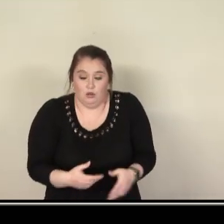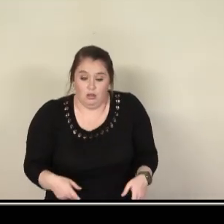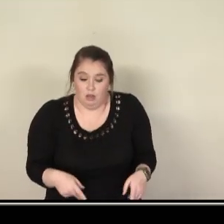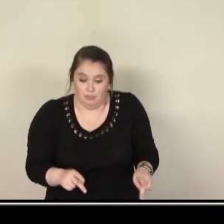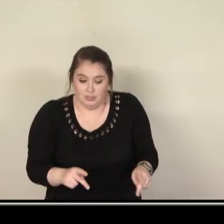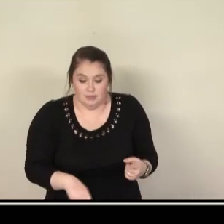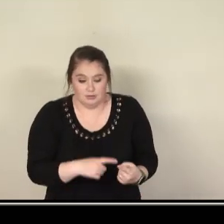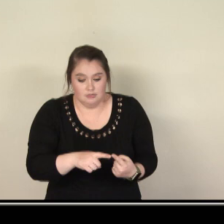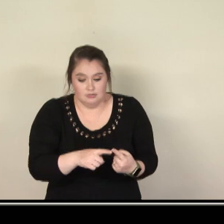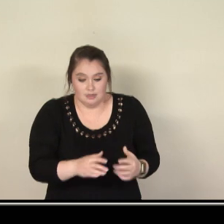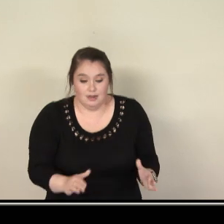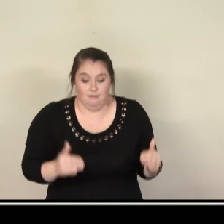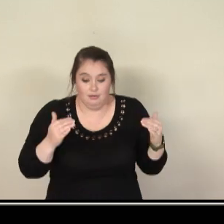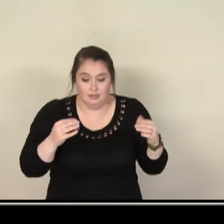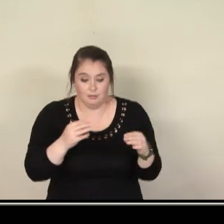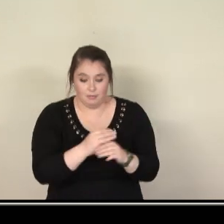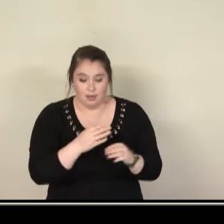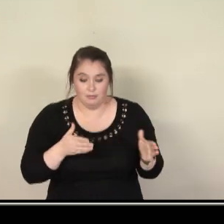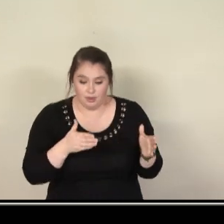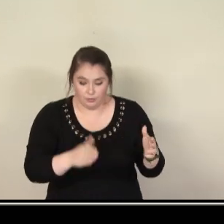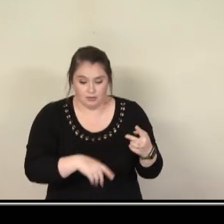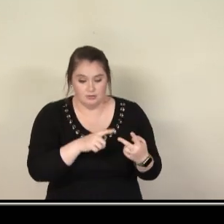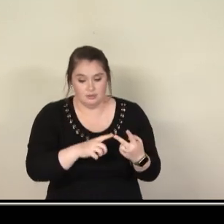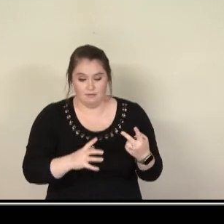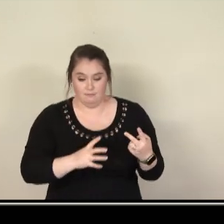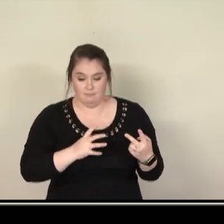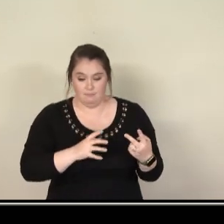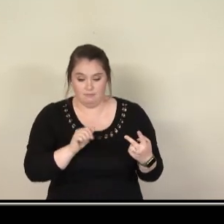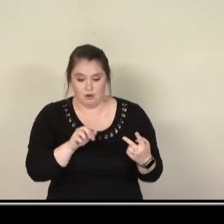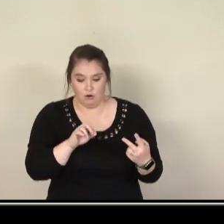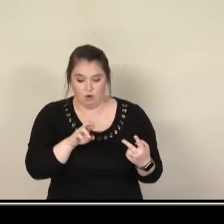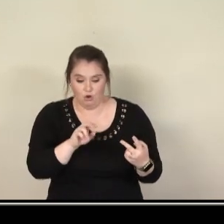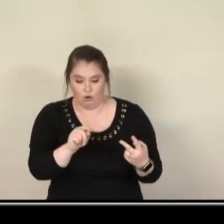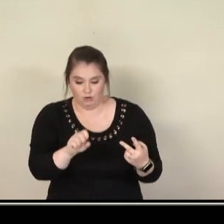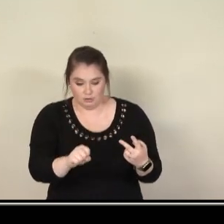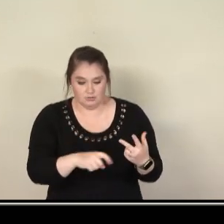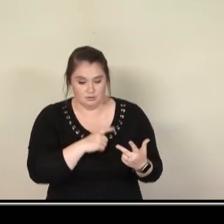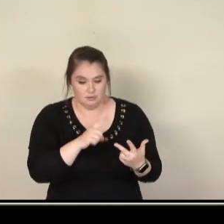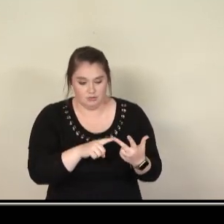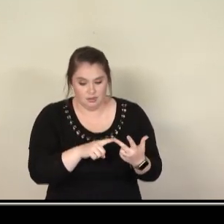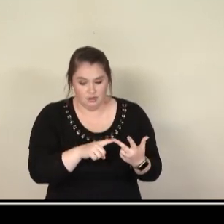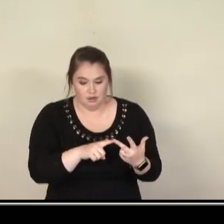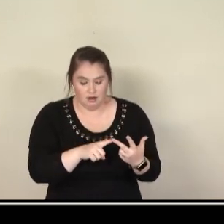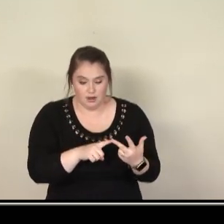the advanced math pathways, a fine arts allotment, special ed